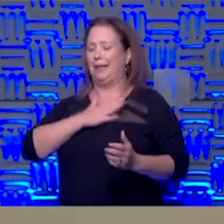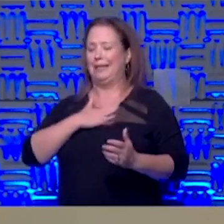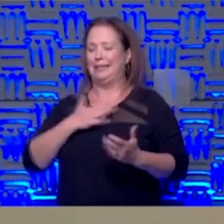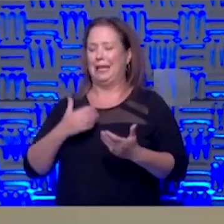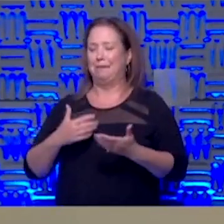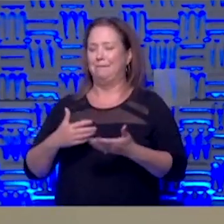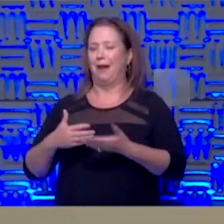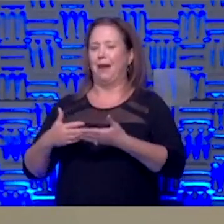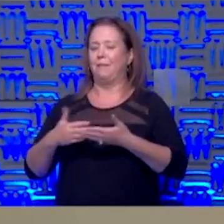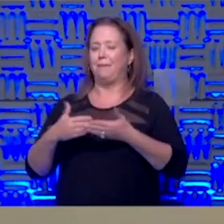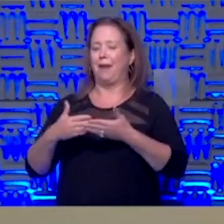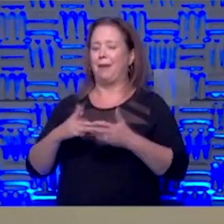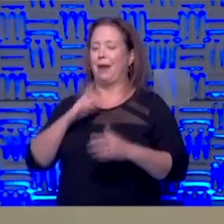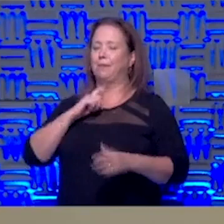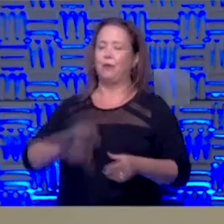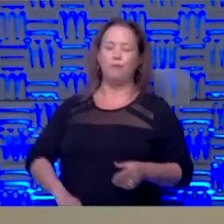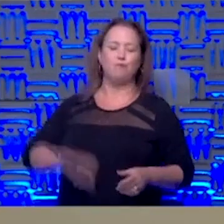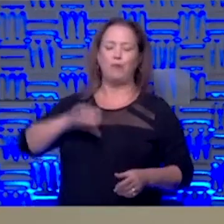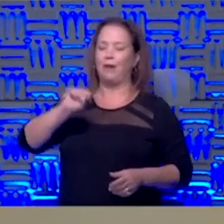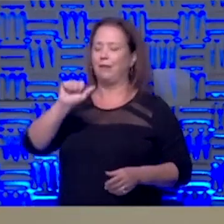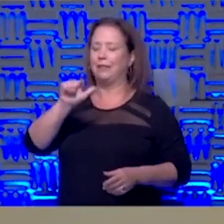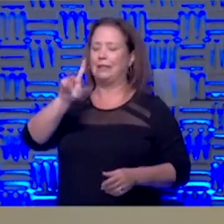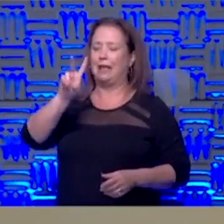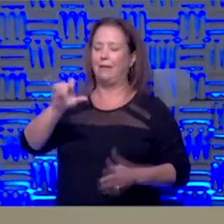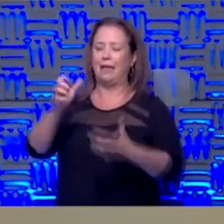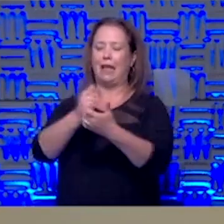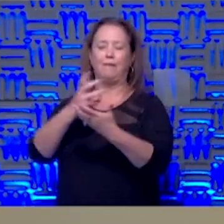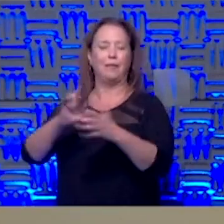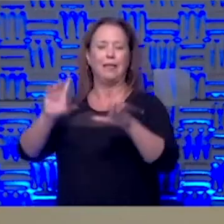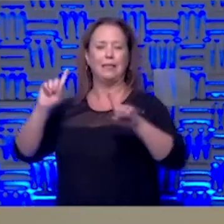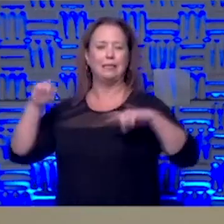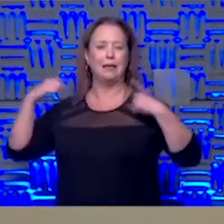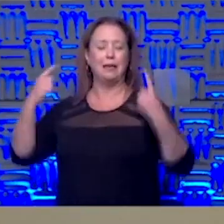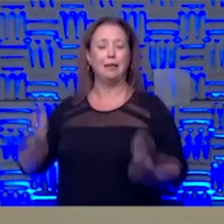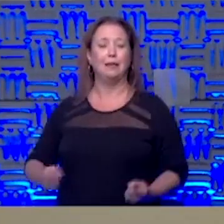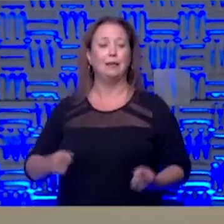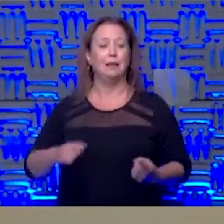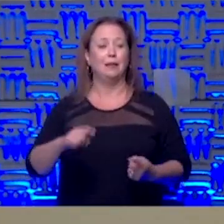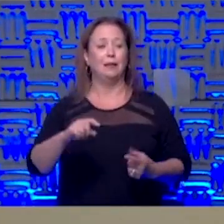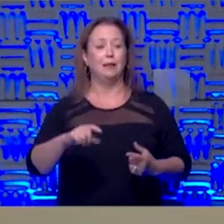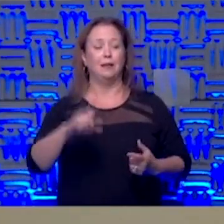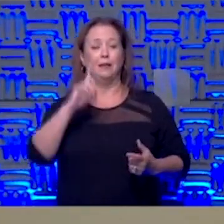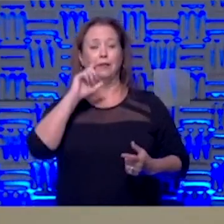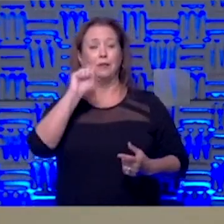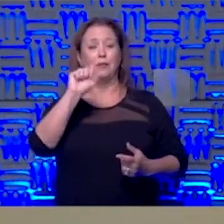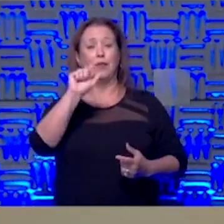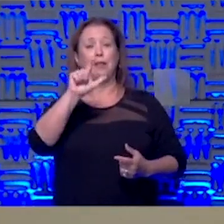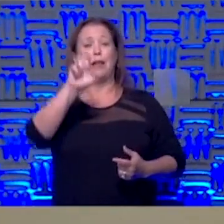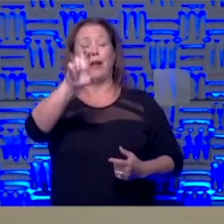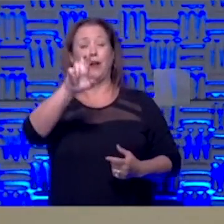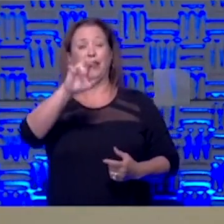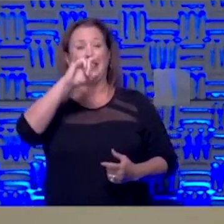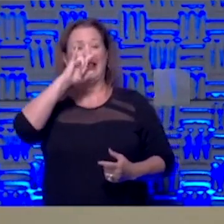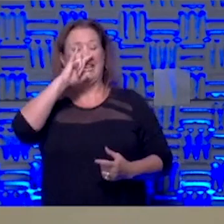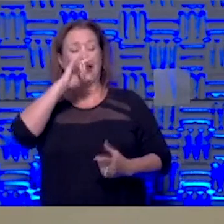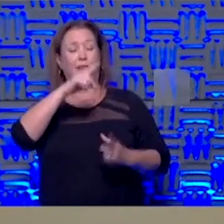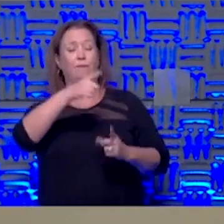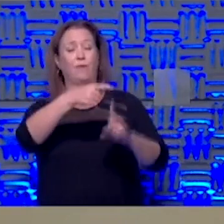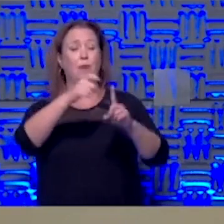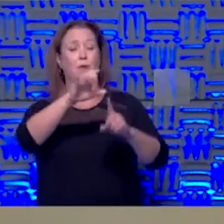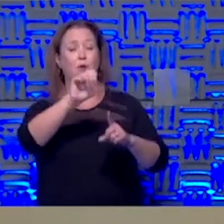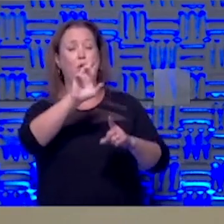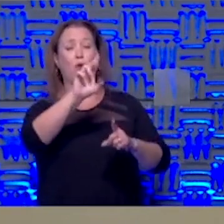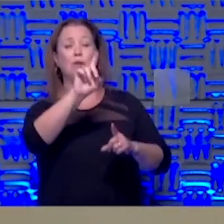child, literally. I'm so proud of him and what he's done. Soler thumps. He does. The kid that we got, Cordero, you may